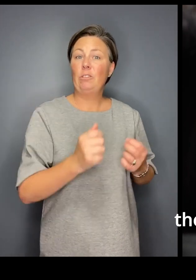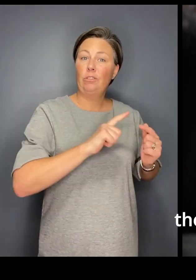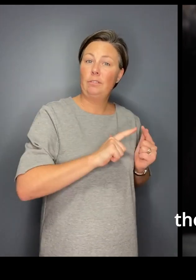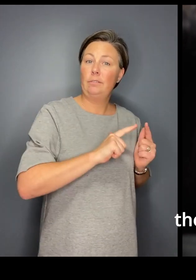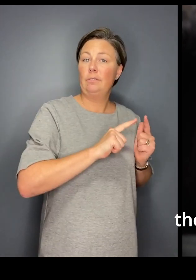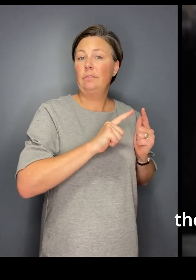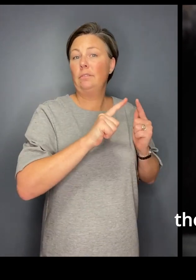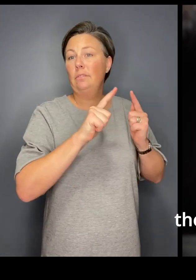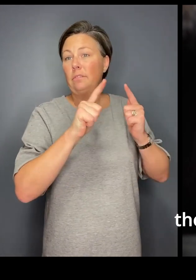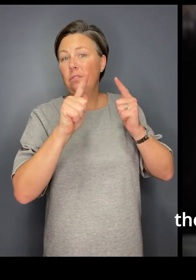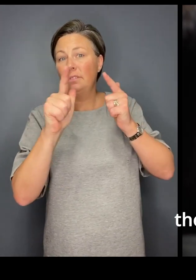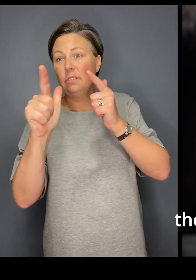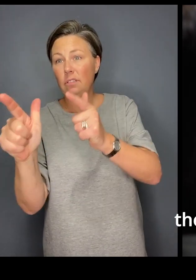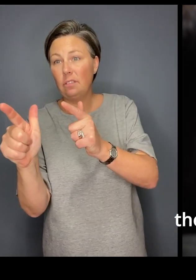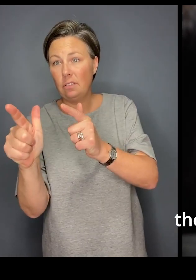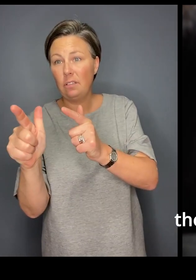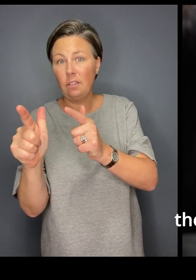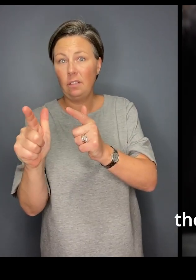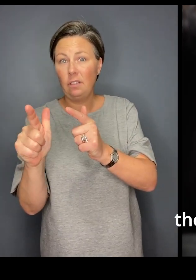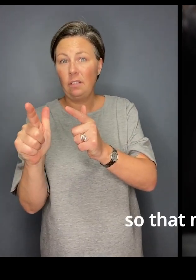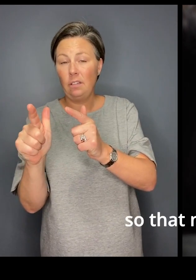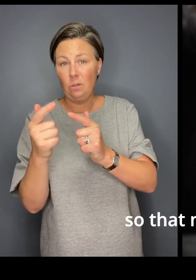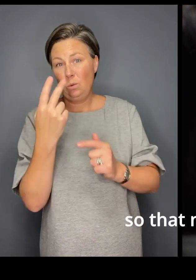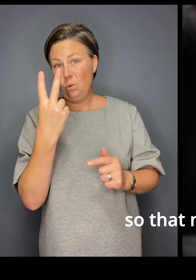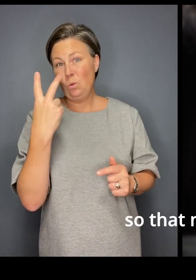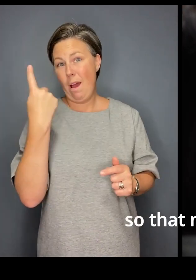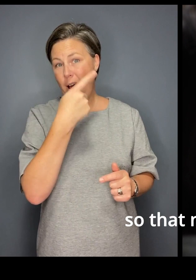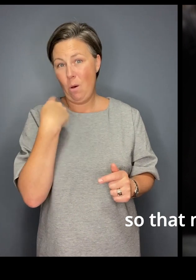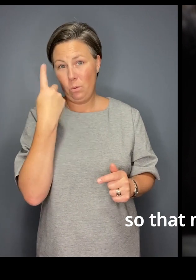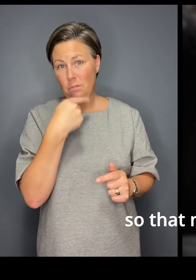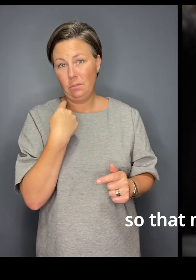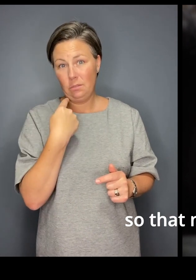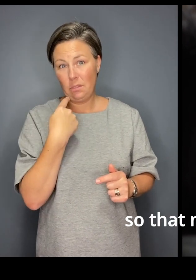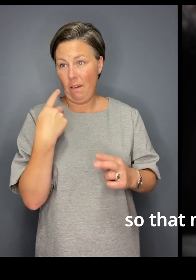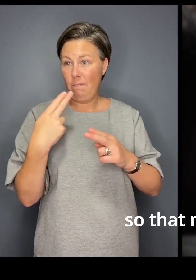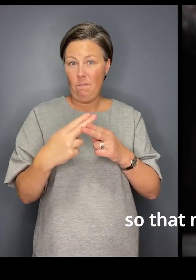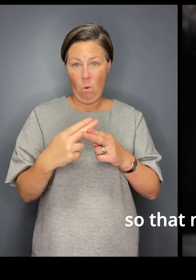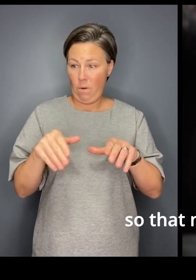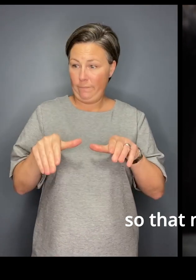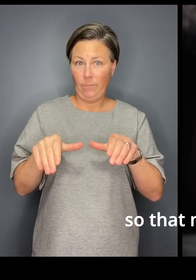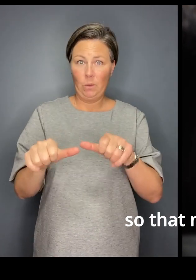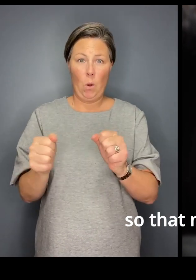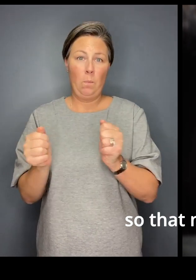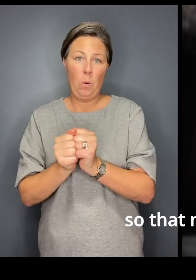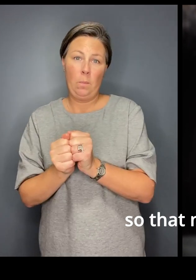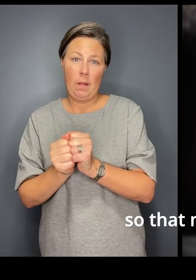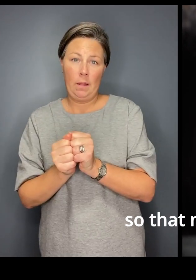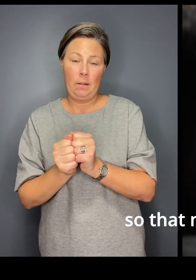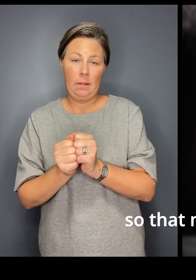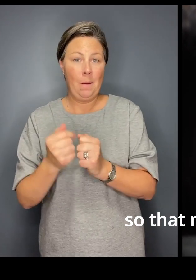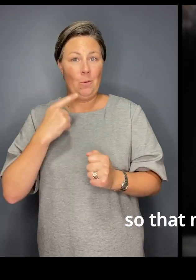isn't a physio available, so that means travelling 2 hours away